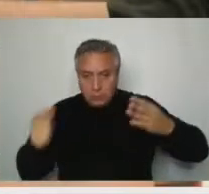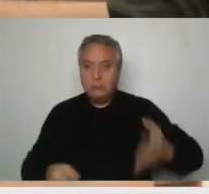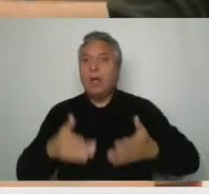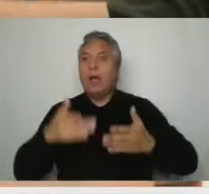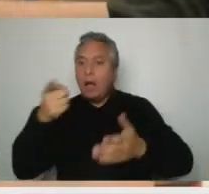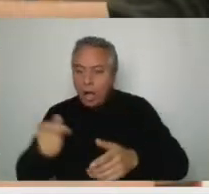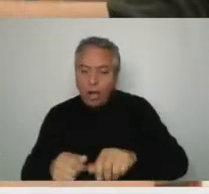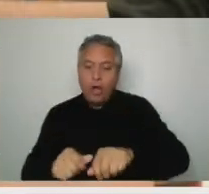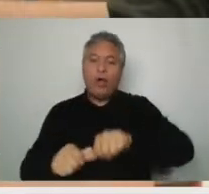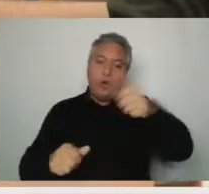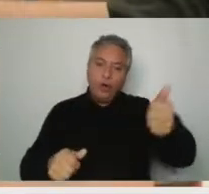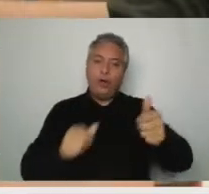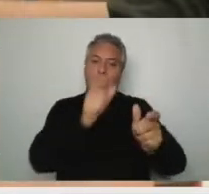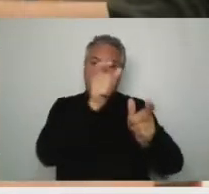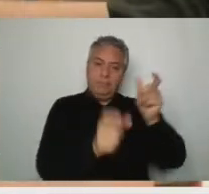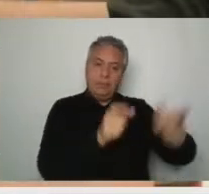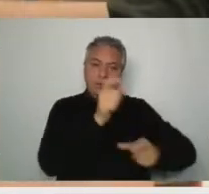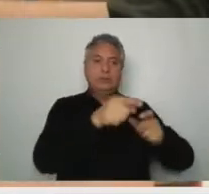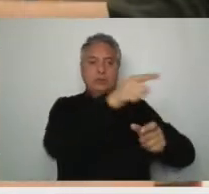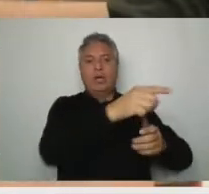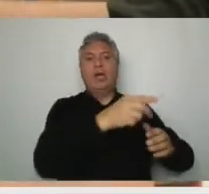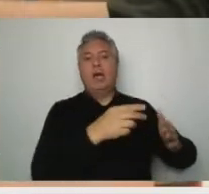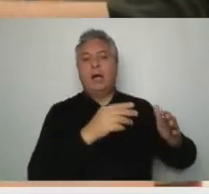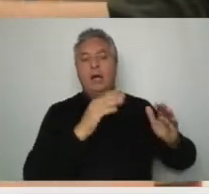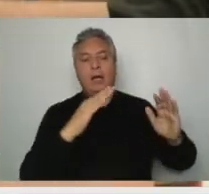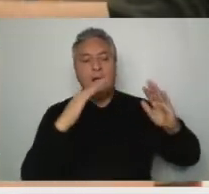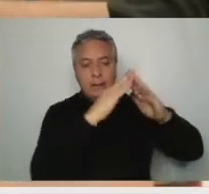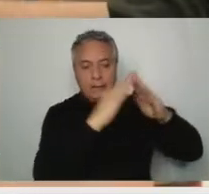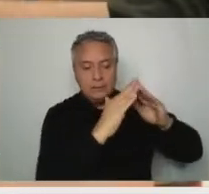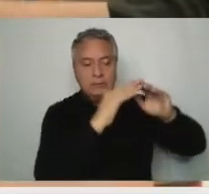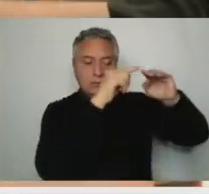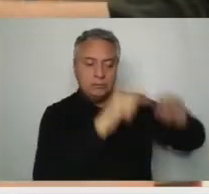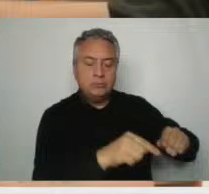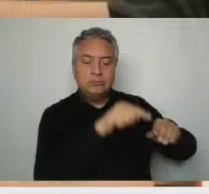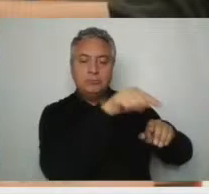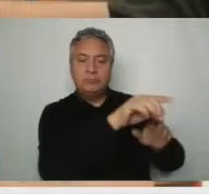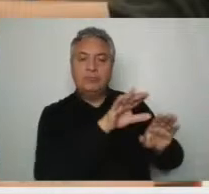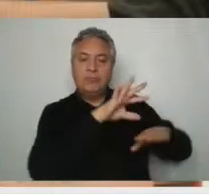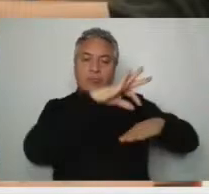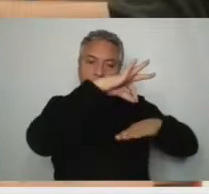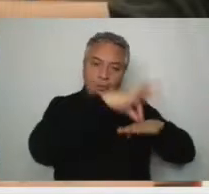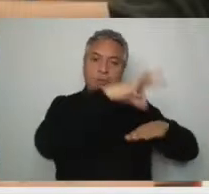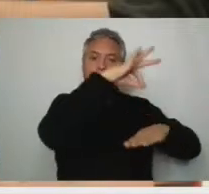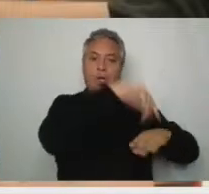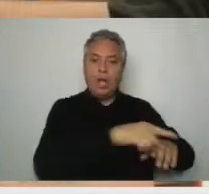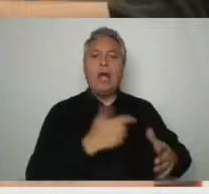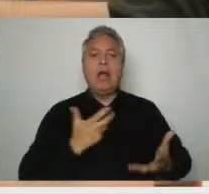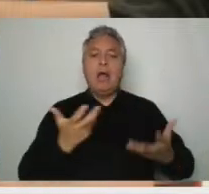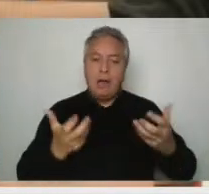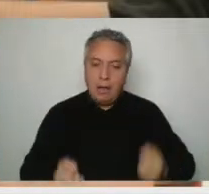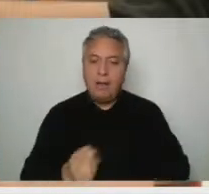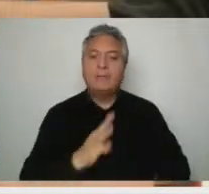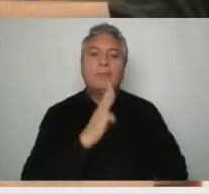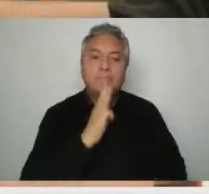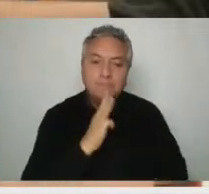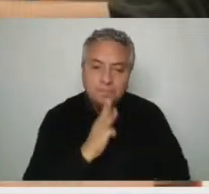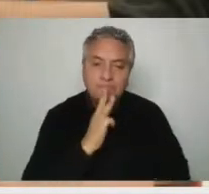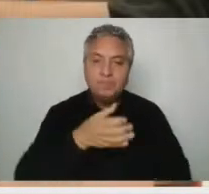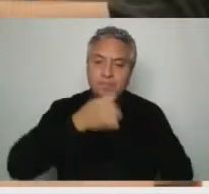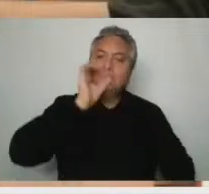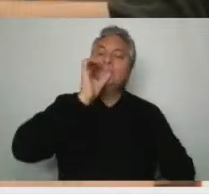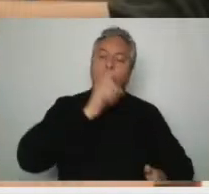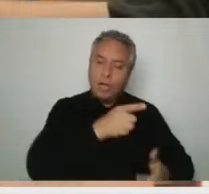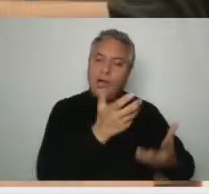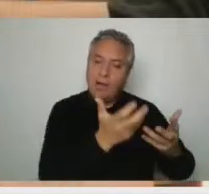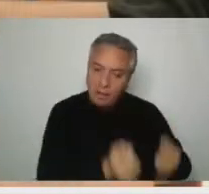more susceptible than individuals who live in an urban setting with drinking water accessible, with access to all basic utilities and basic